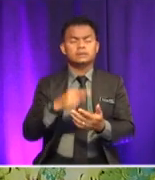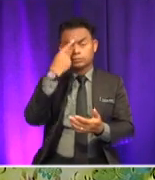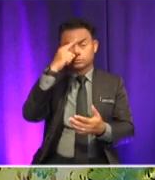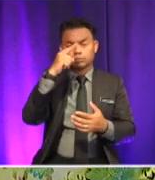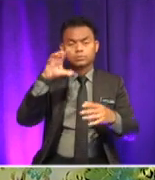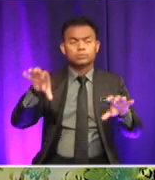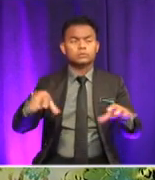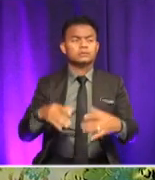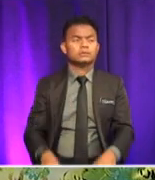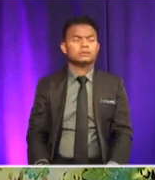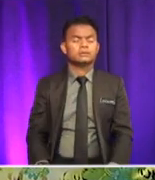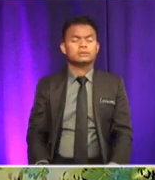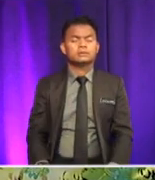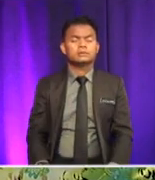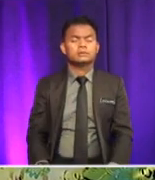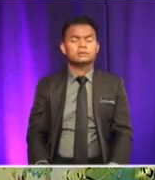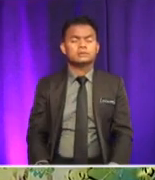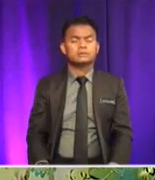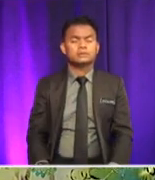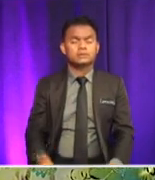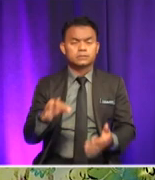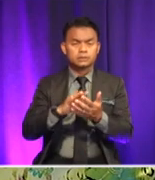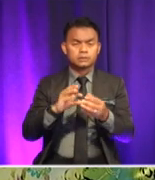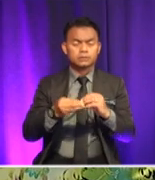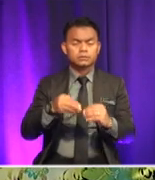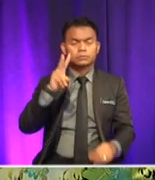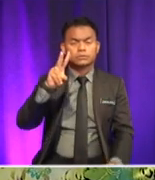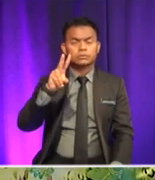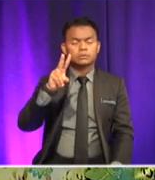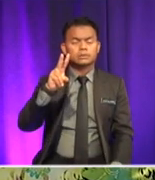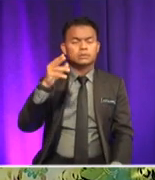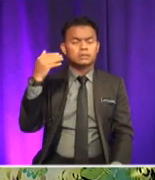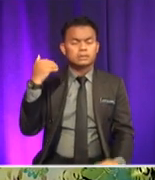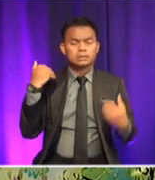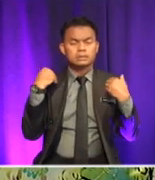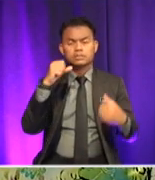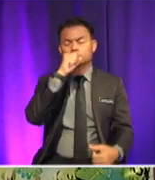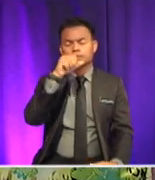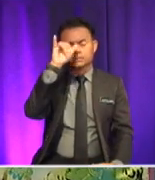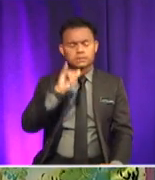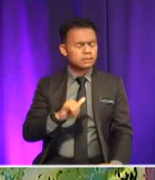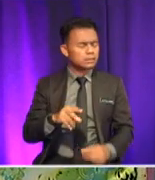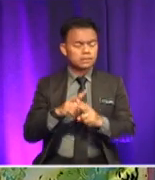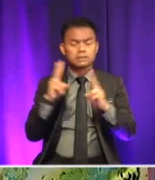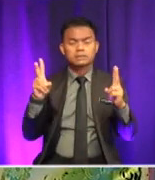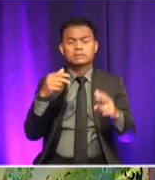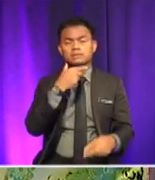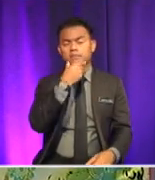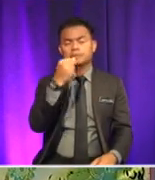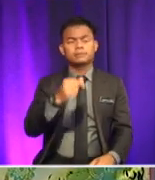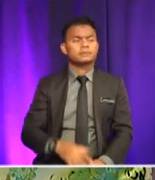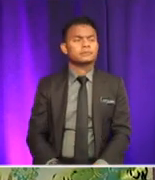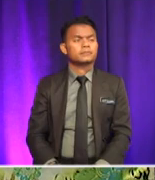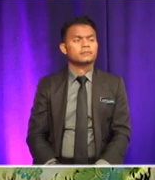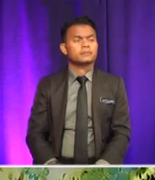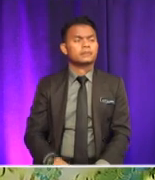chicken is actually the oriole, and the oriole has a beautiful singing voice. And the third chicken, of course, beautiful feathers. What